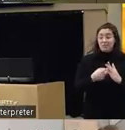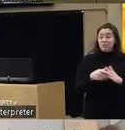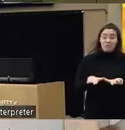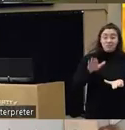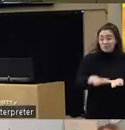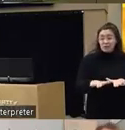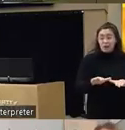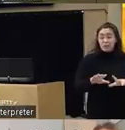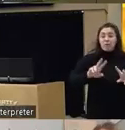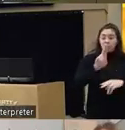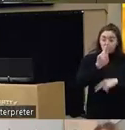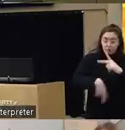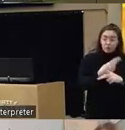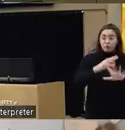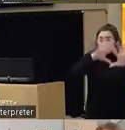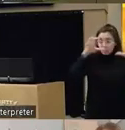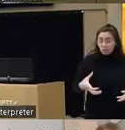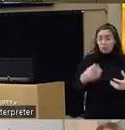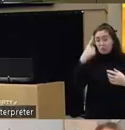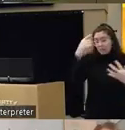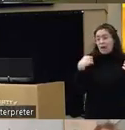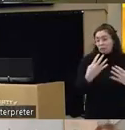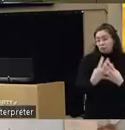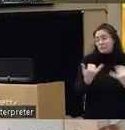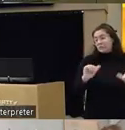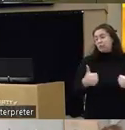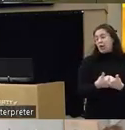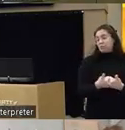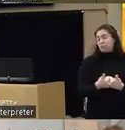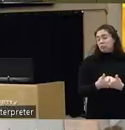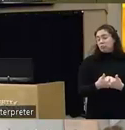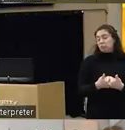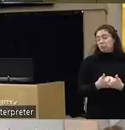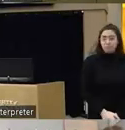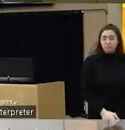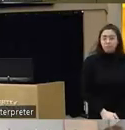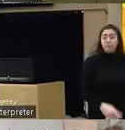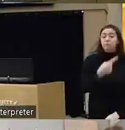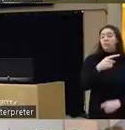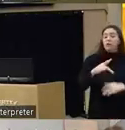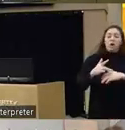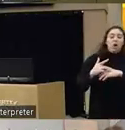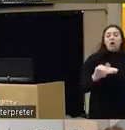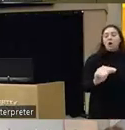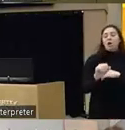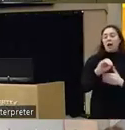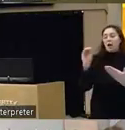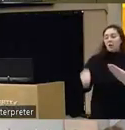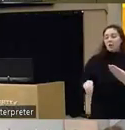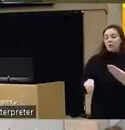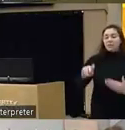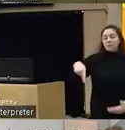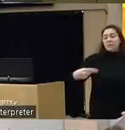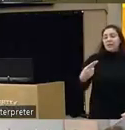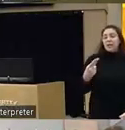more universal mental health screening. This is some of our early outcomes. Again, we're using